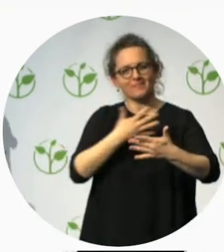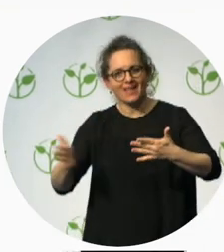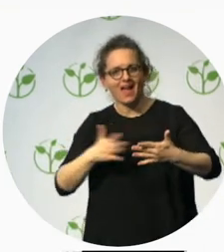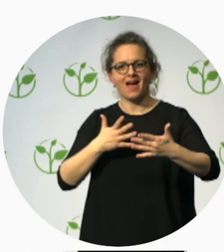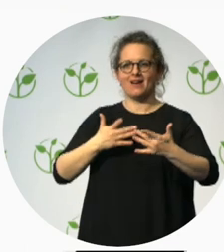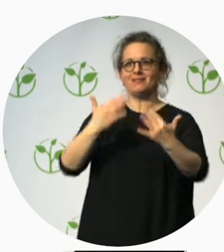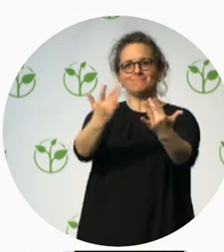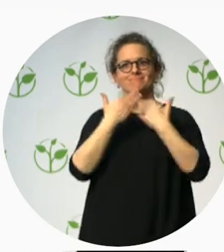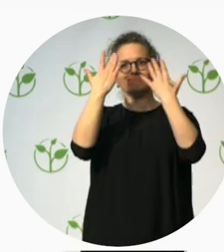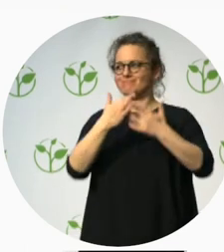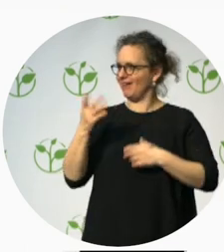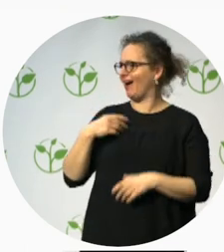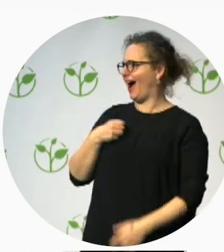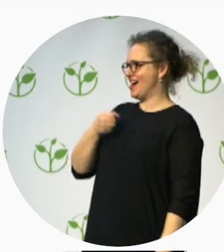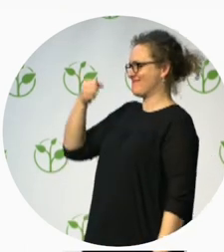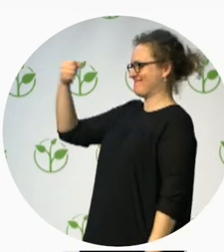Caroline.